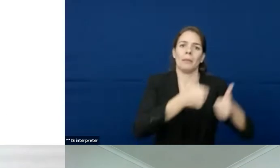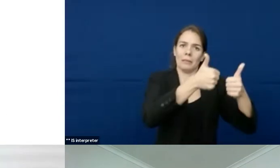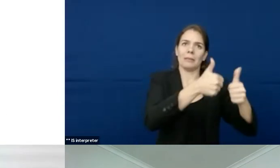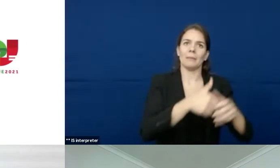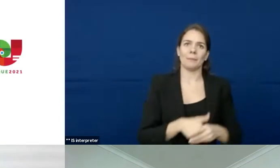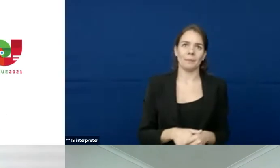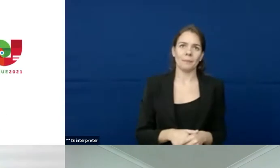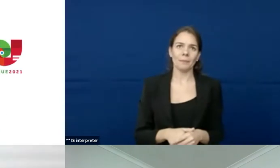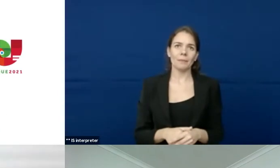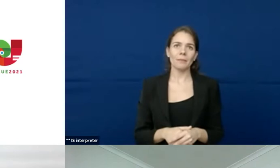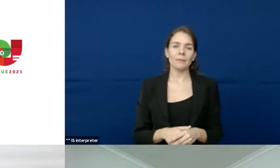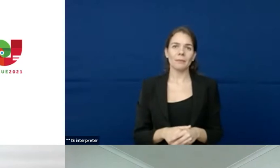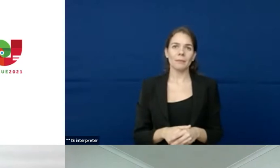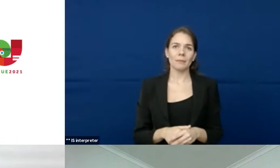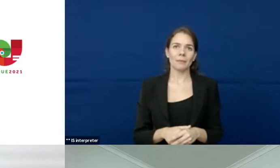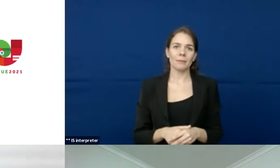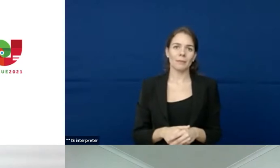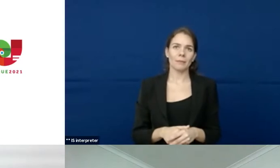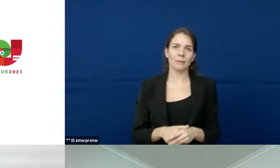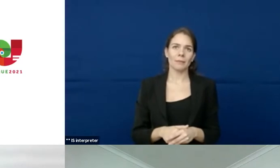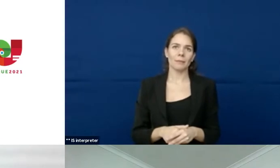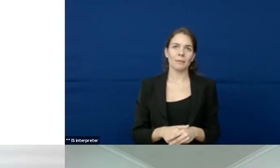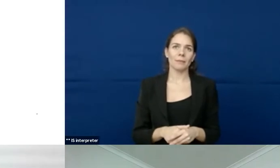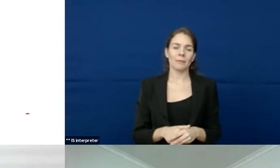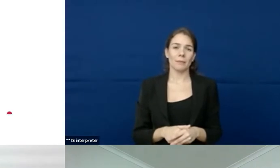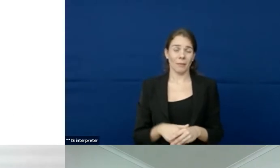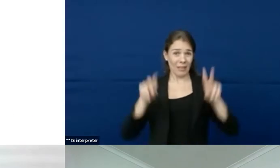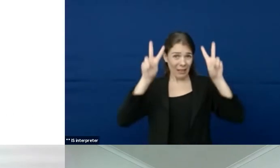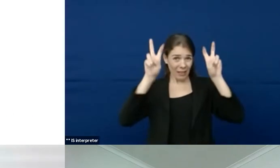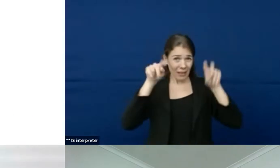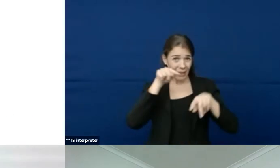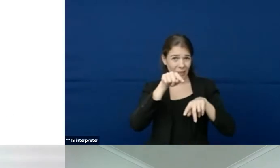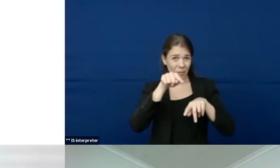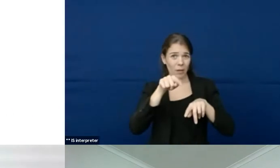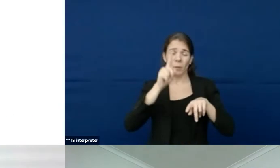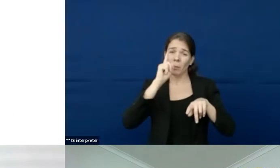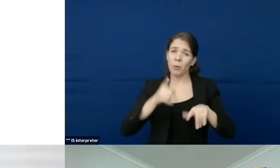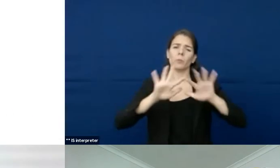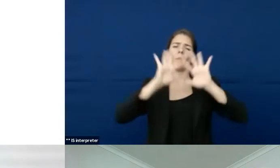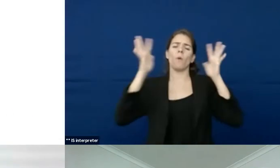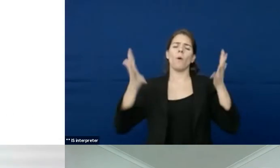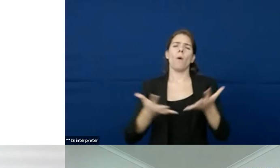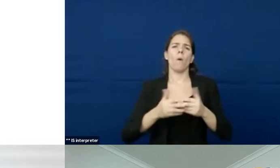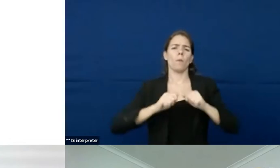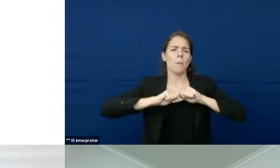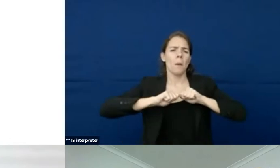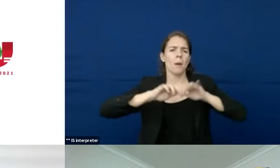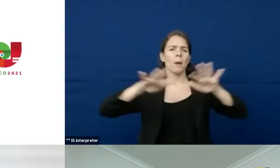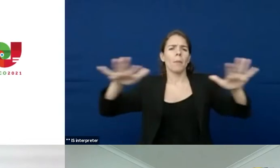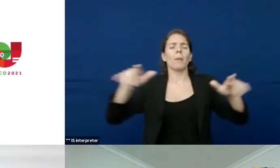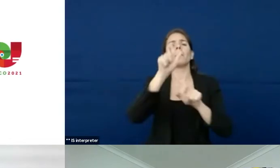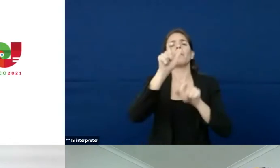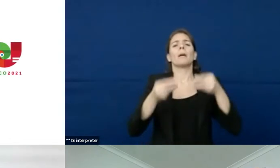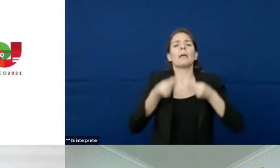to look for answers for. Violence causes enormous harms to women, to their health, their social